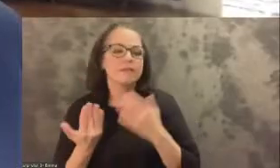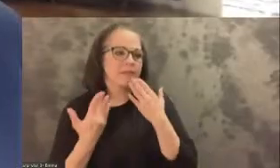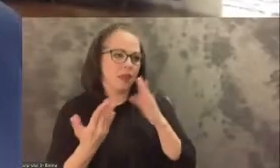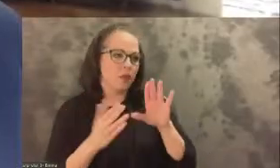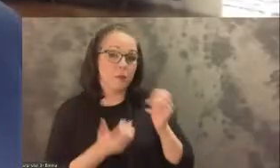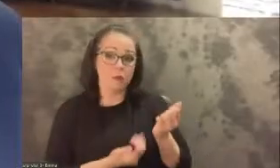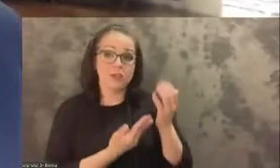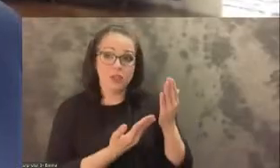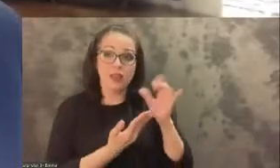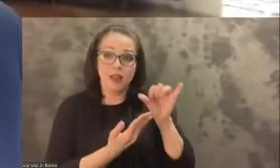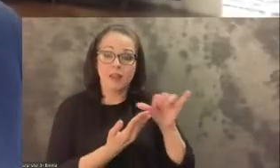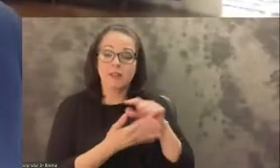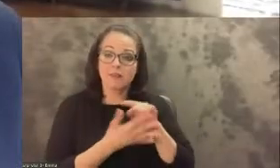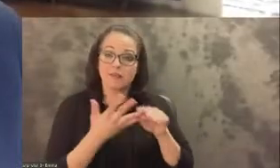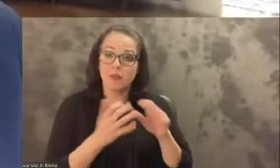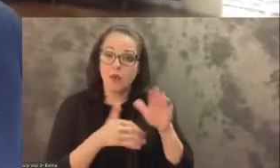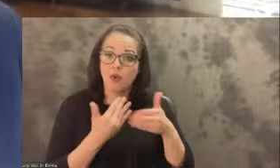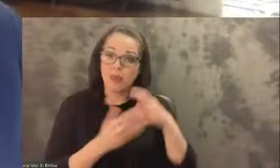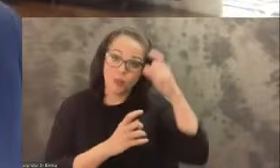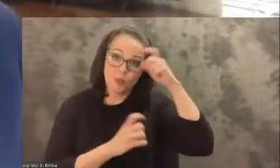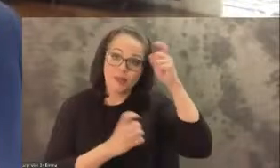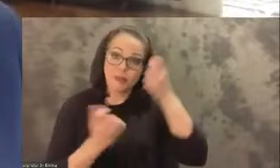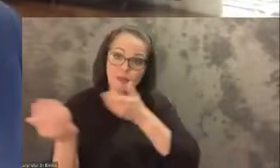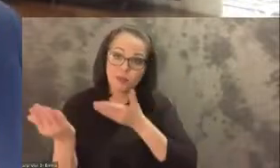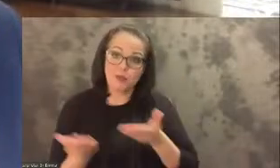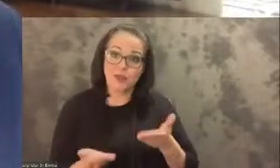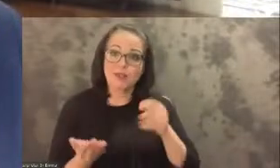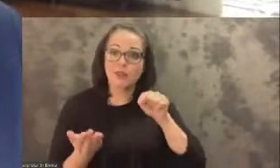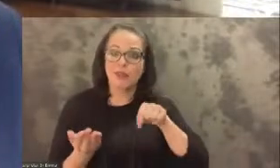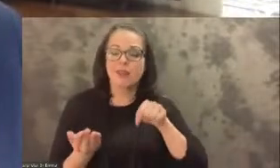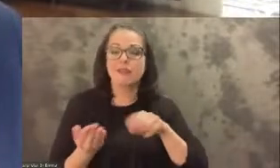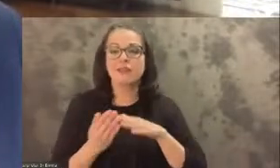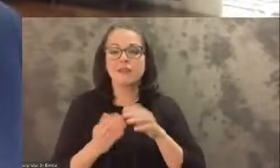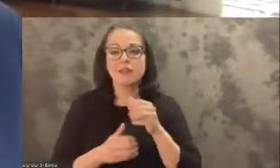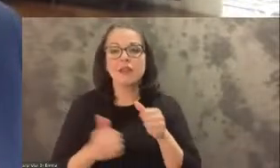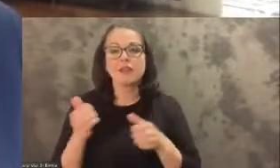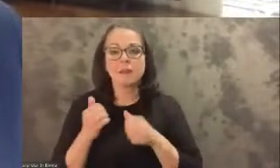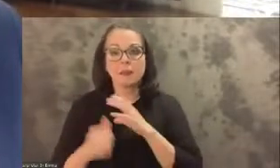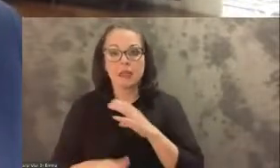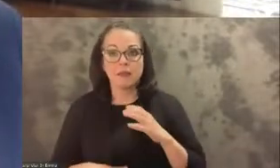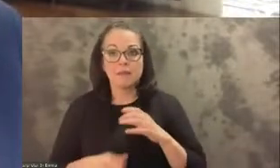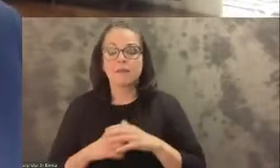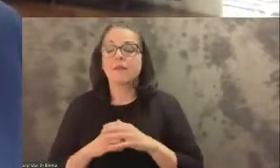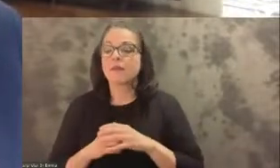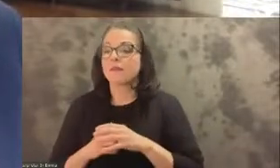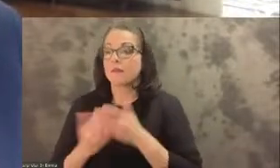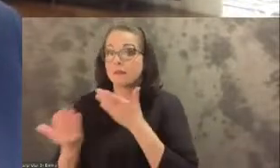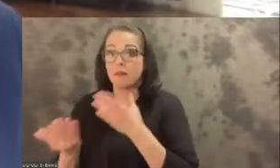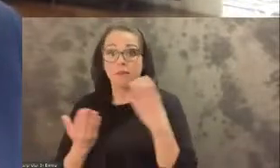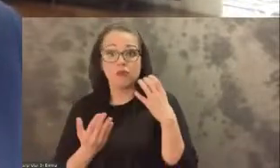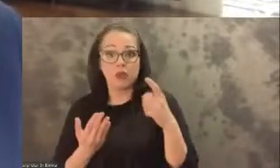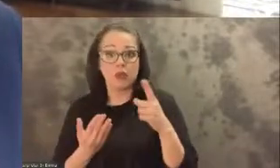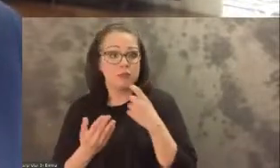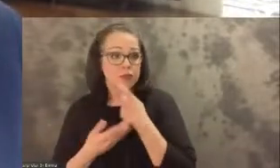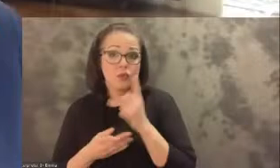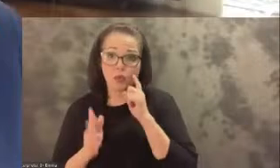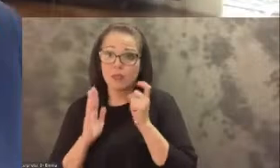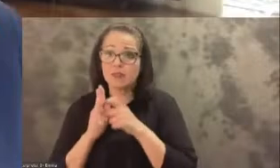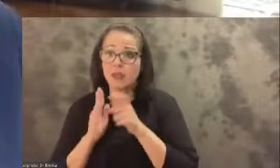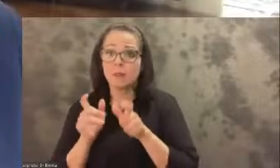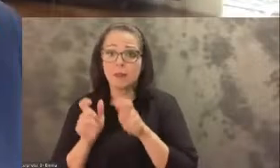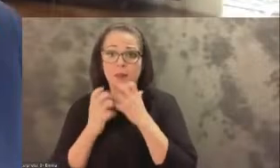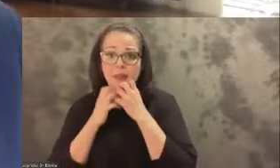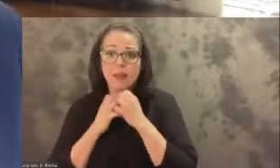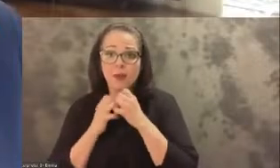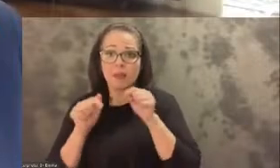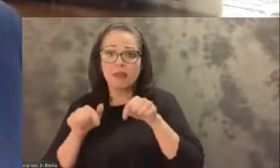that up and all the wisdom that you bring to this subcommittee. Madam Chair, you can tell people care about this issue. We want to